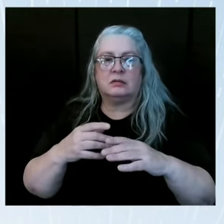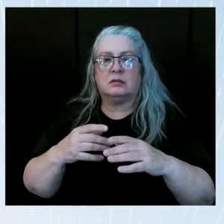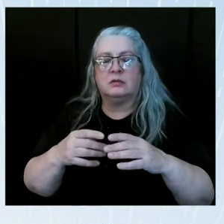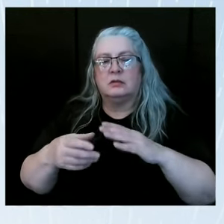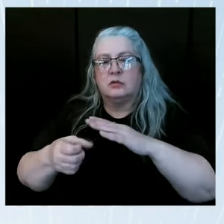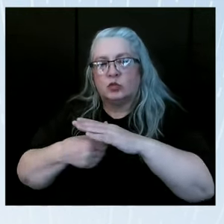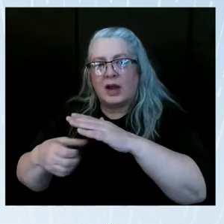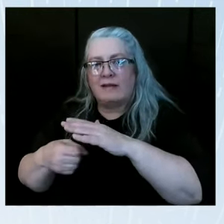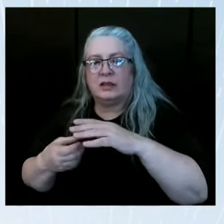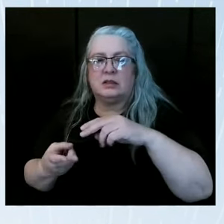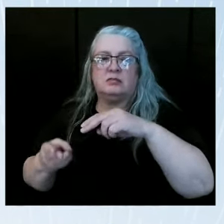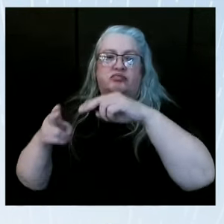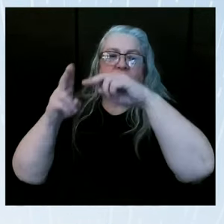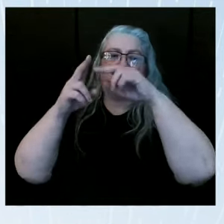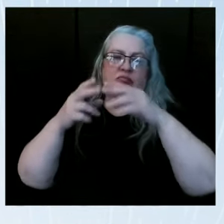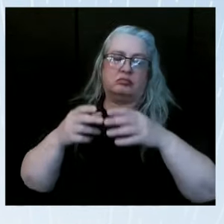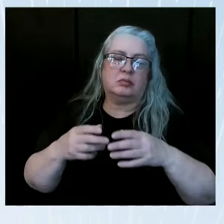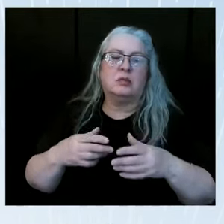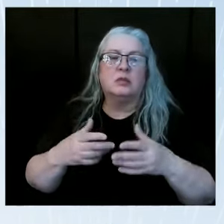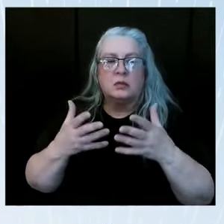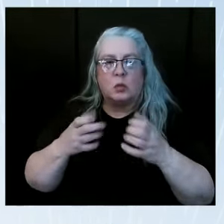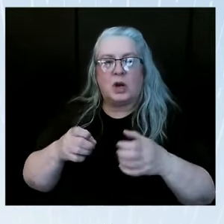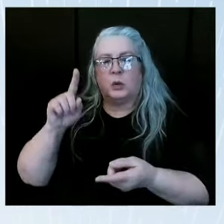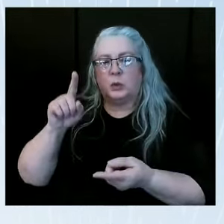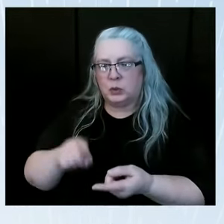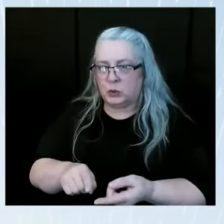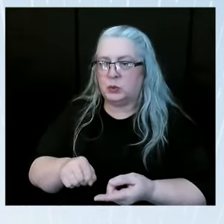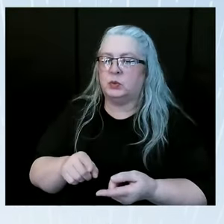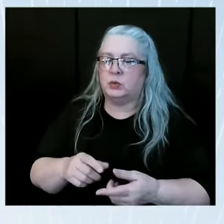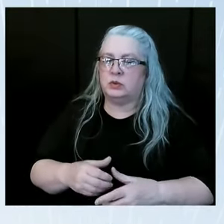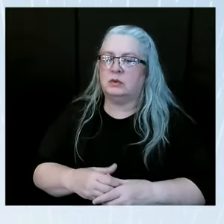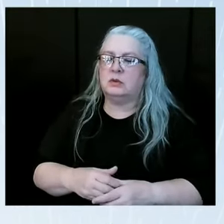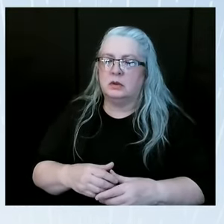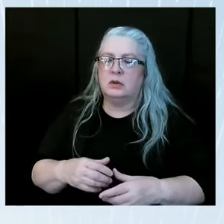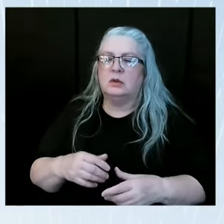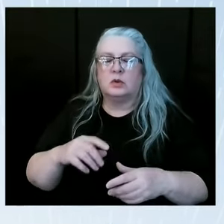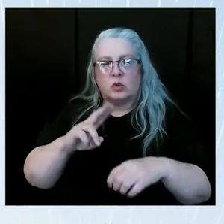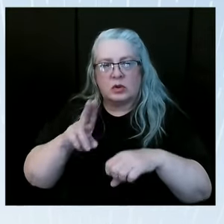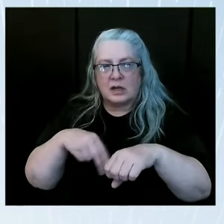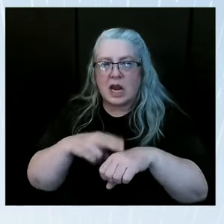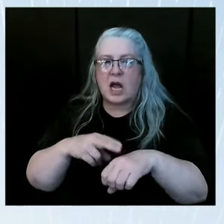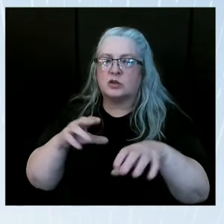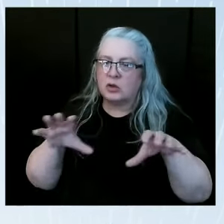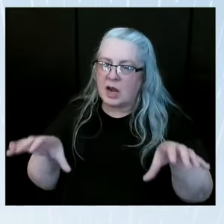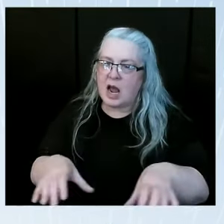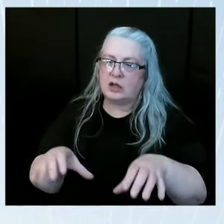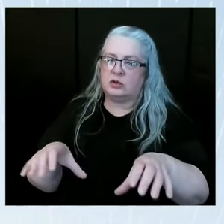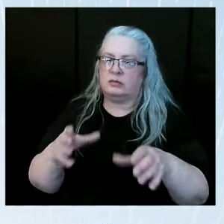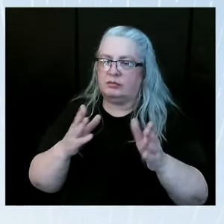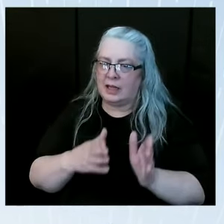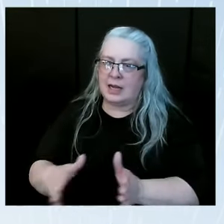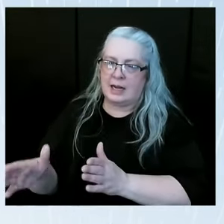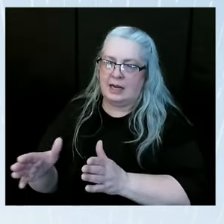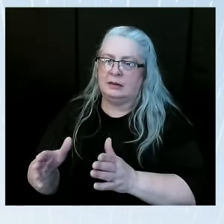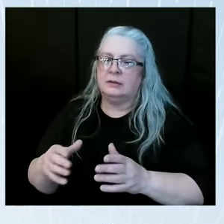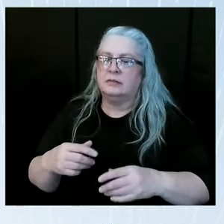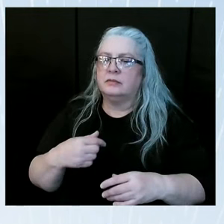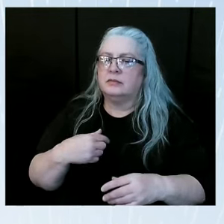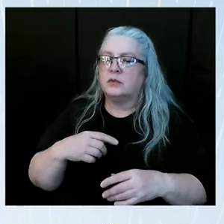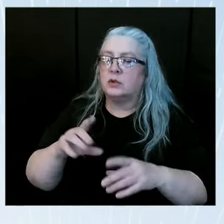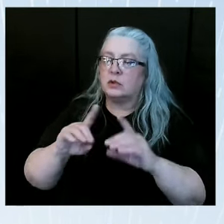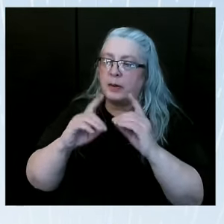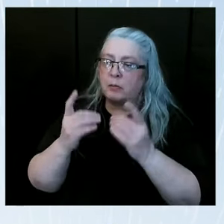Plan, we also partnered with Department of State, Department of Labor to co-host a public meeting last month that I think Ambassador Dyer also